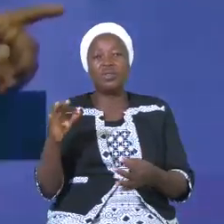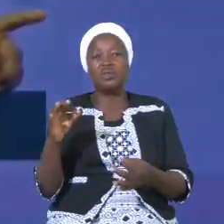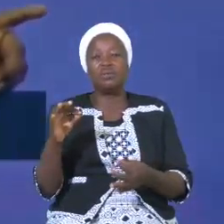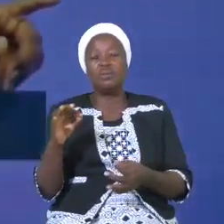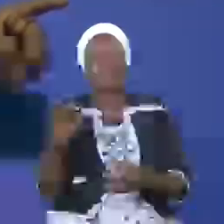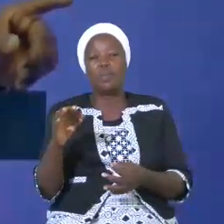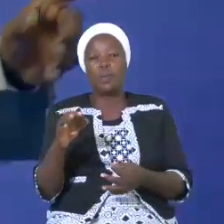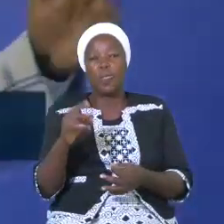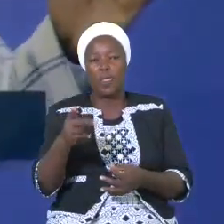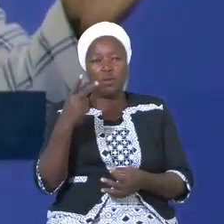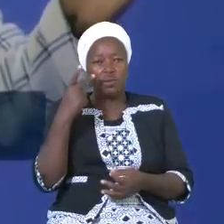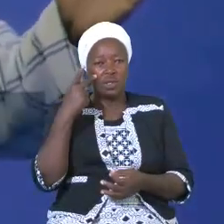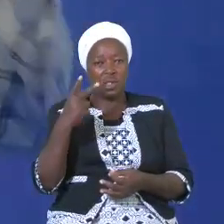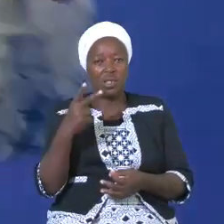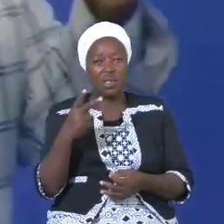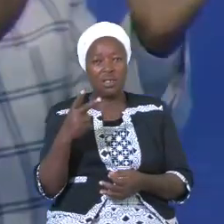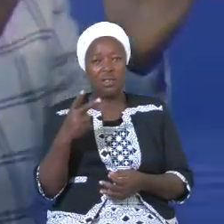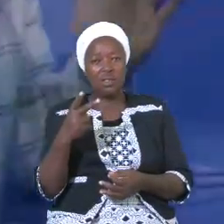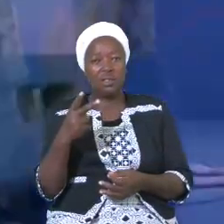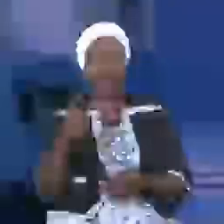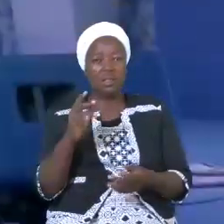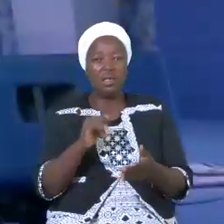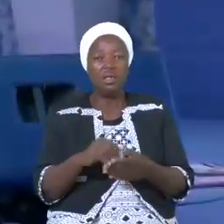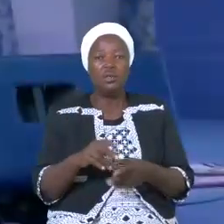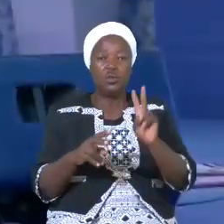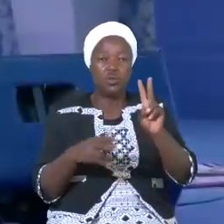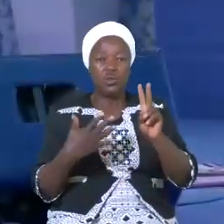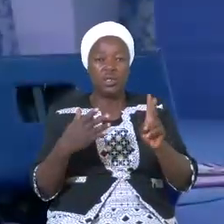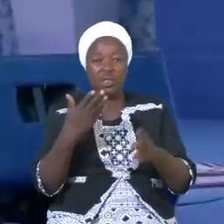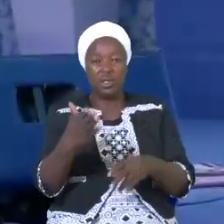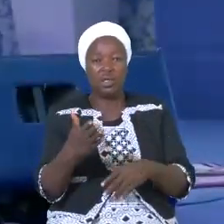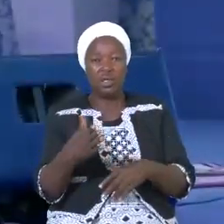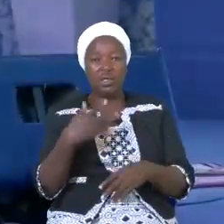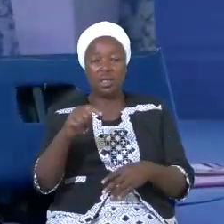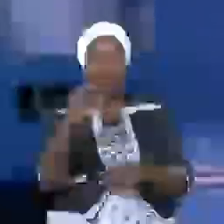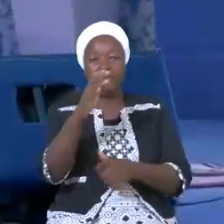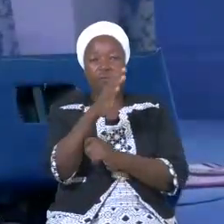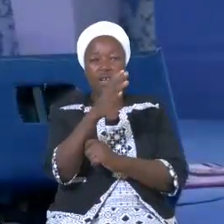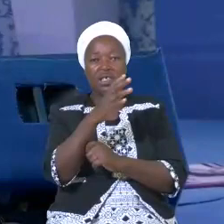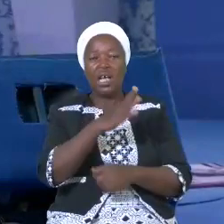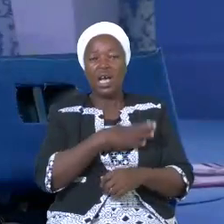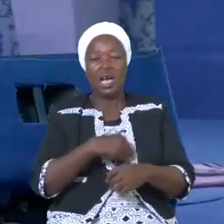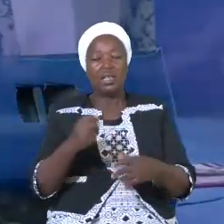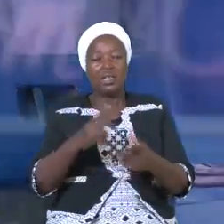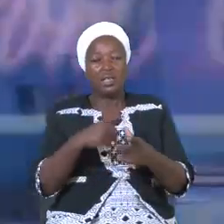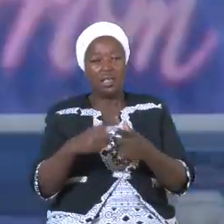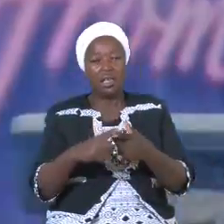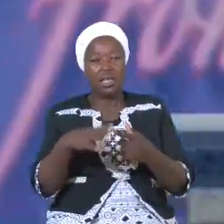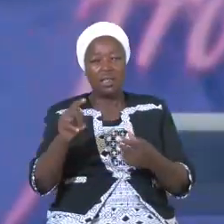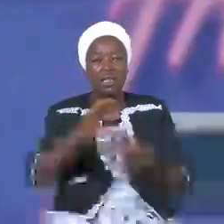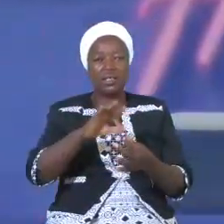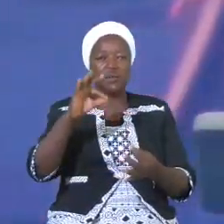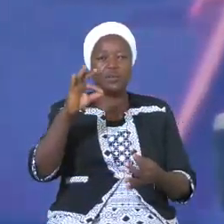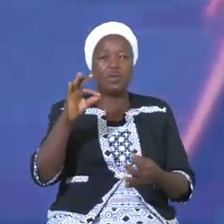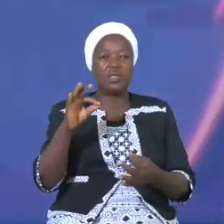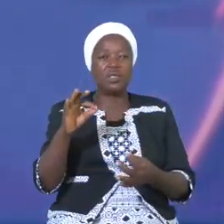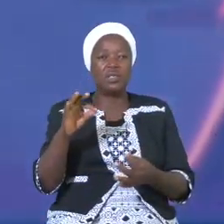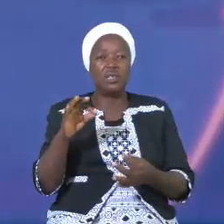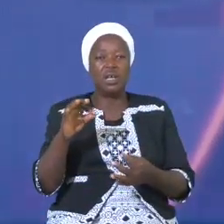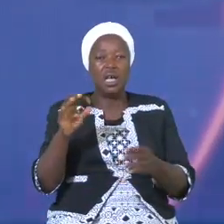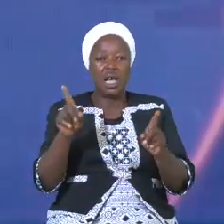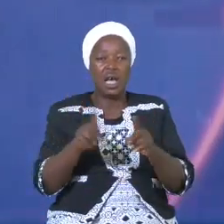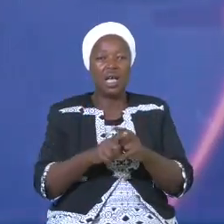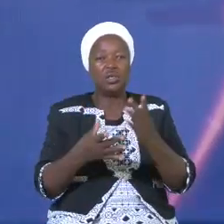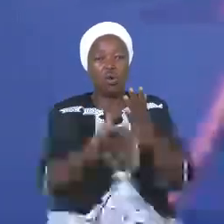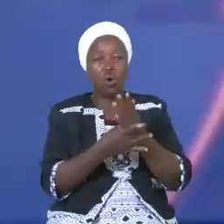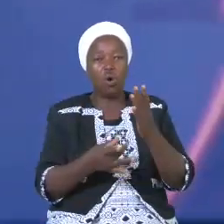see two things there the flesh and then the spirit as oil and